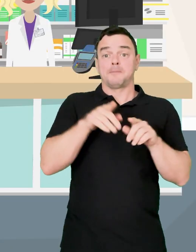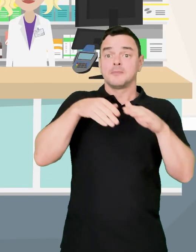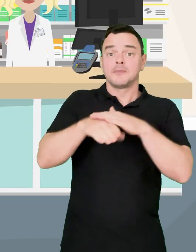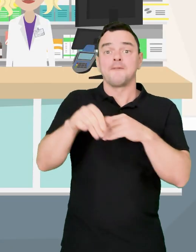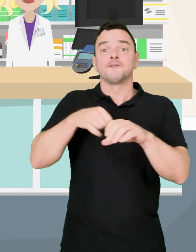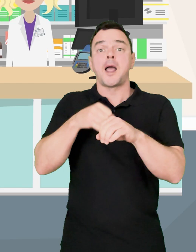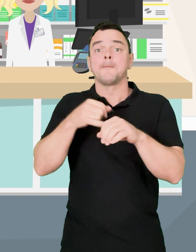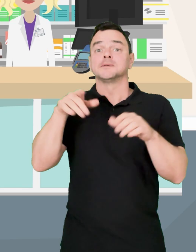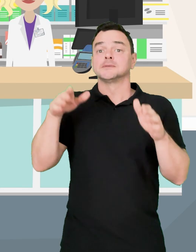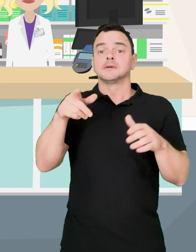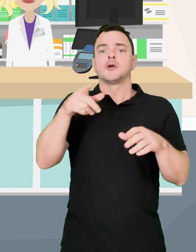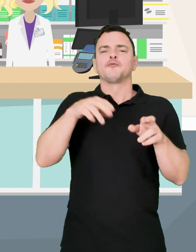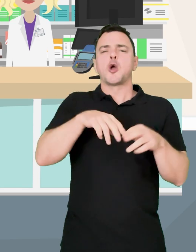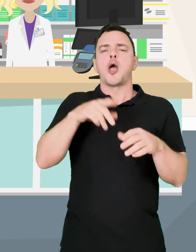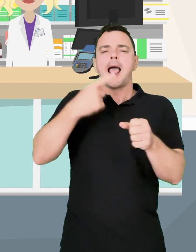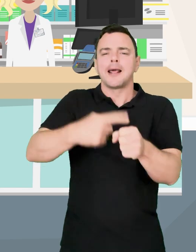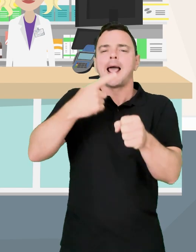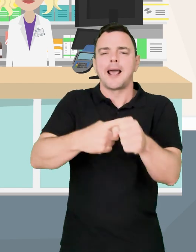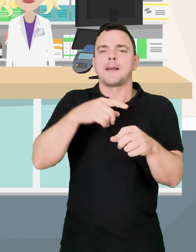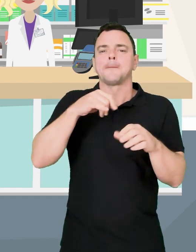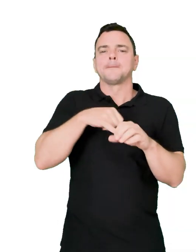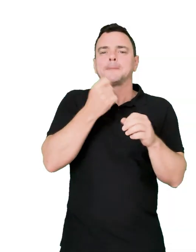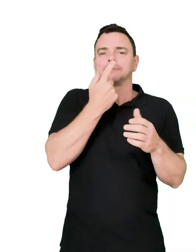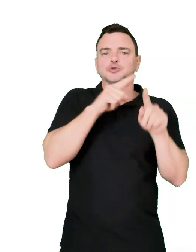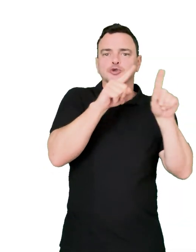Bring it with you when requesting repeat prescriptions.